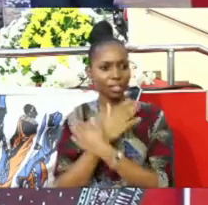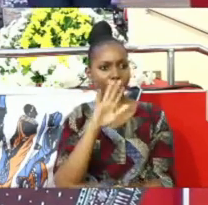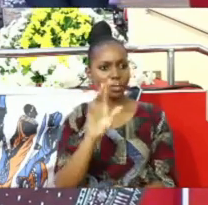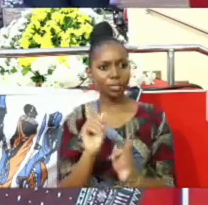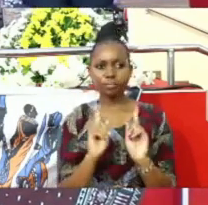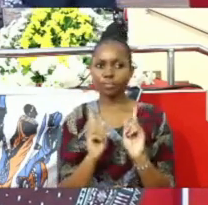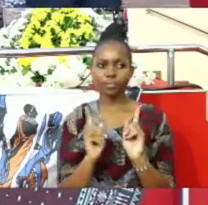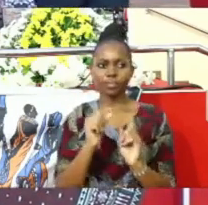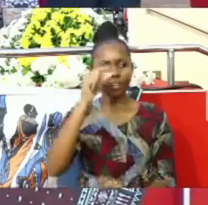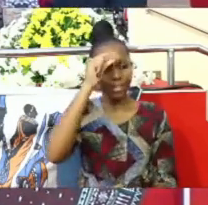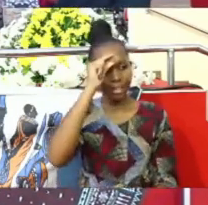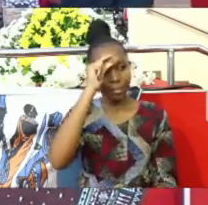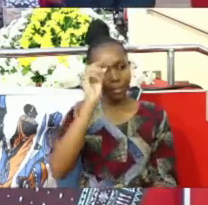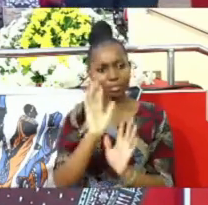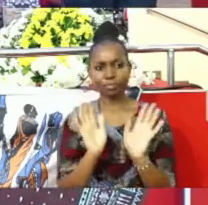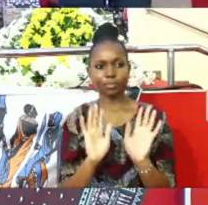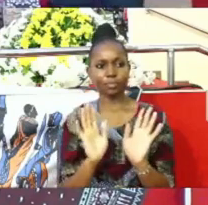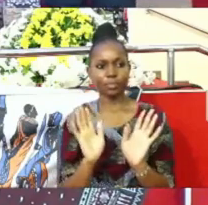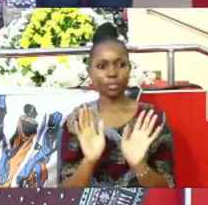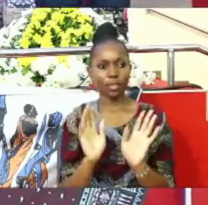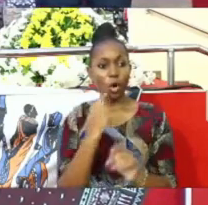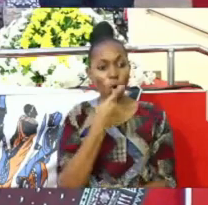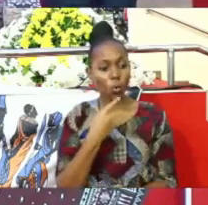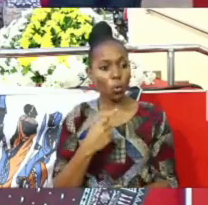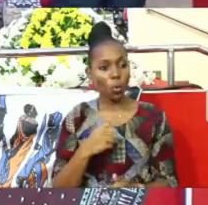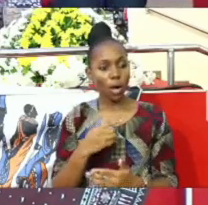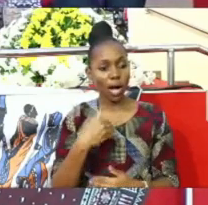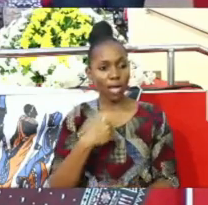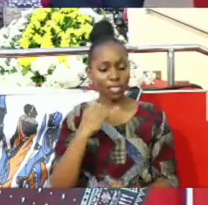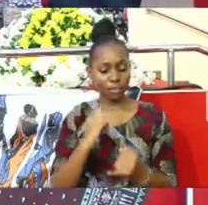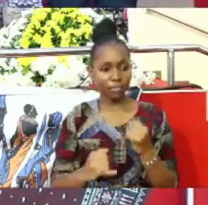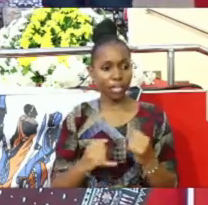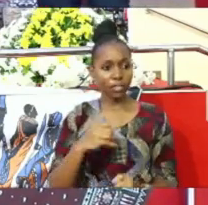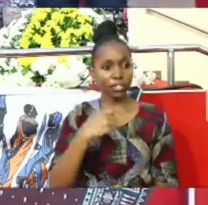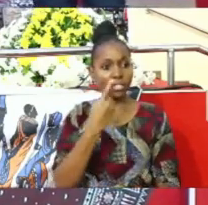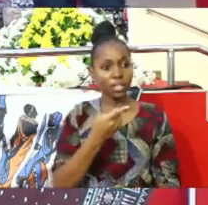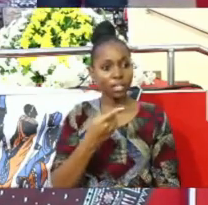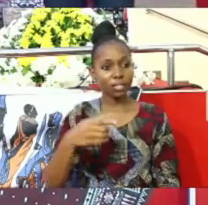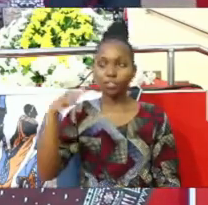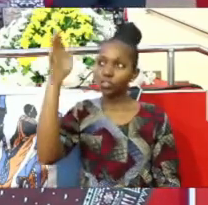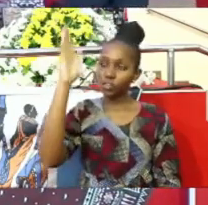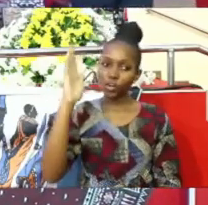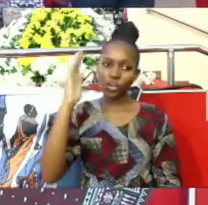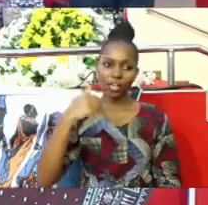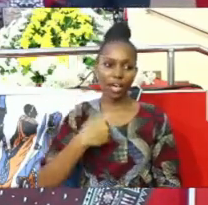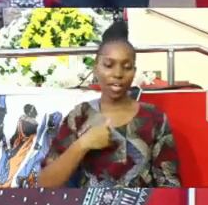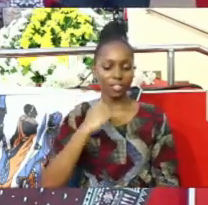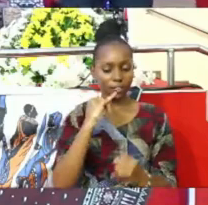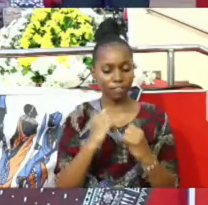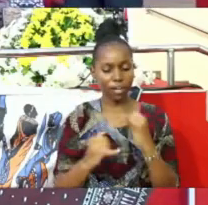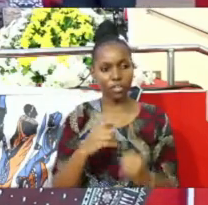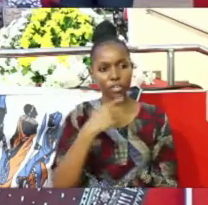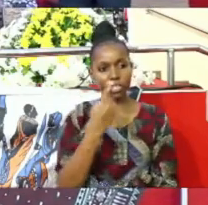your government. Hata sio serikali yako. Who has the final say? Ni nani ako na usemi wa God mwisho? God has the final say. Mungu ana usemi wa